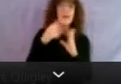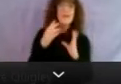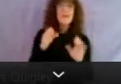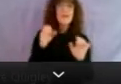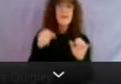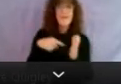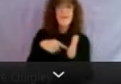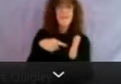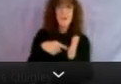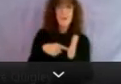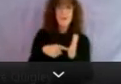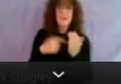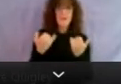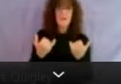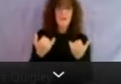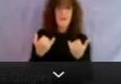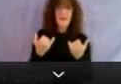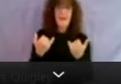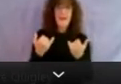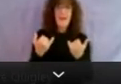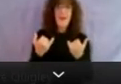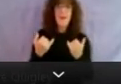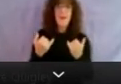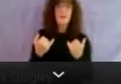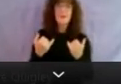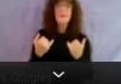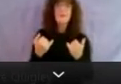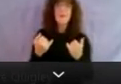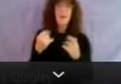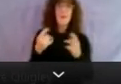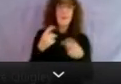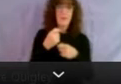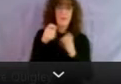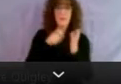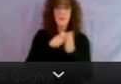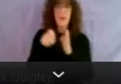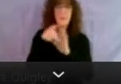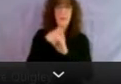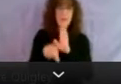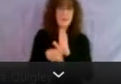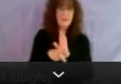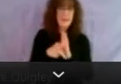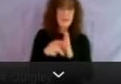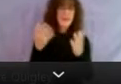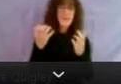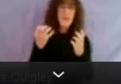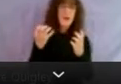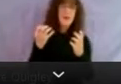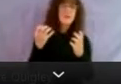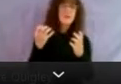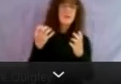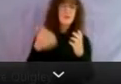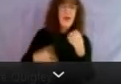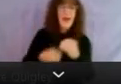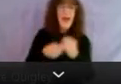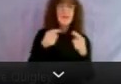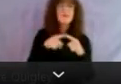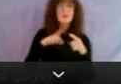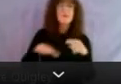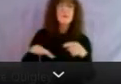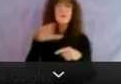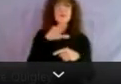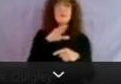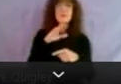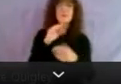afford at this rate. And for policymakers like me, when we're looking at if we want to infuse into the market assistance for